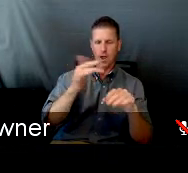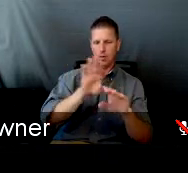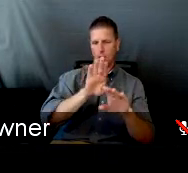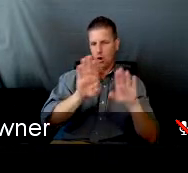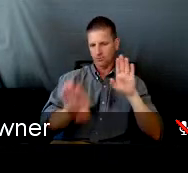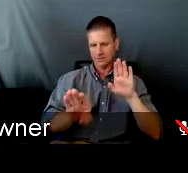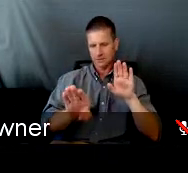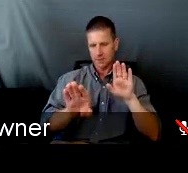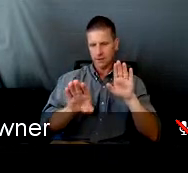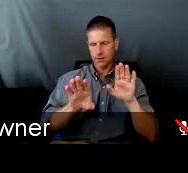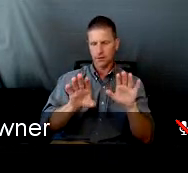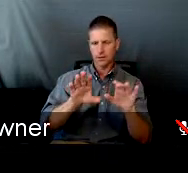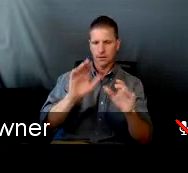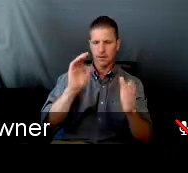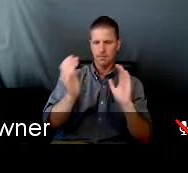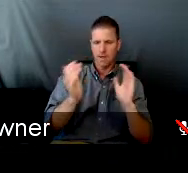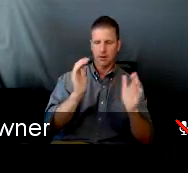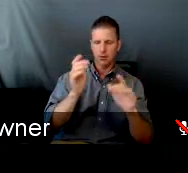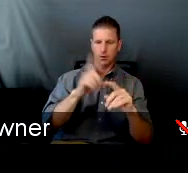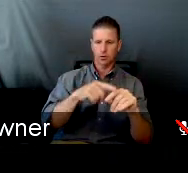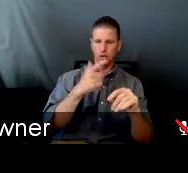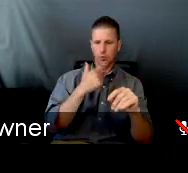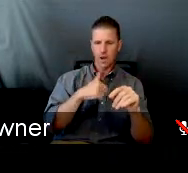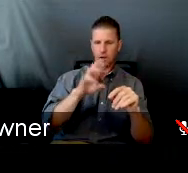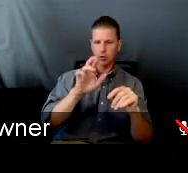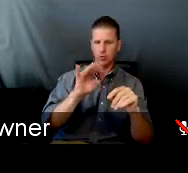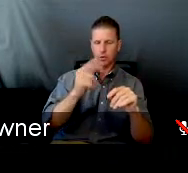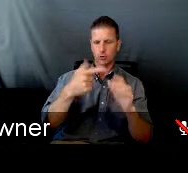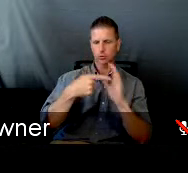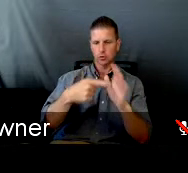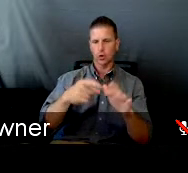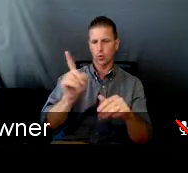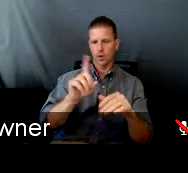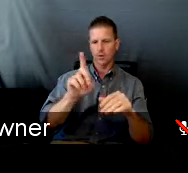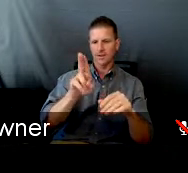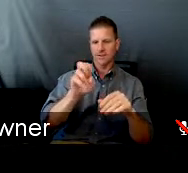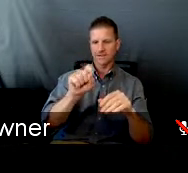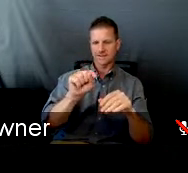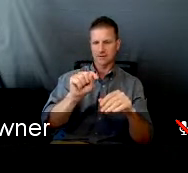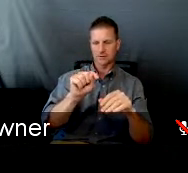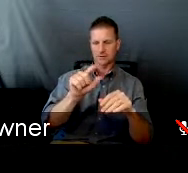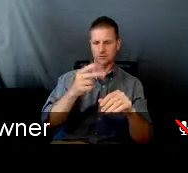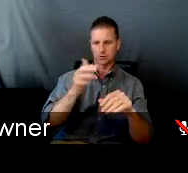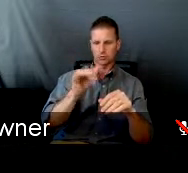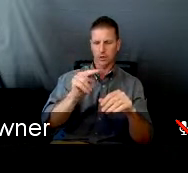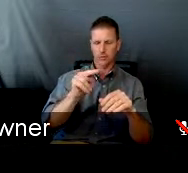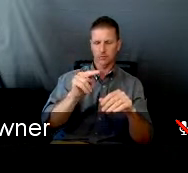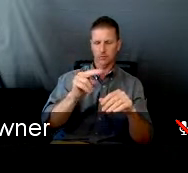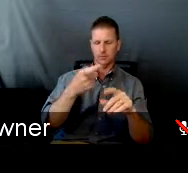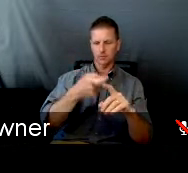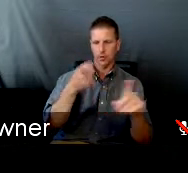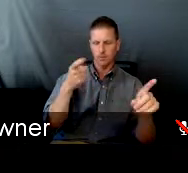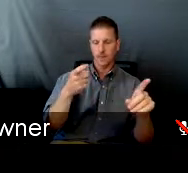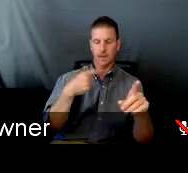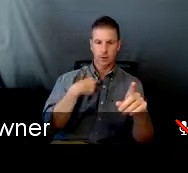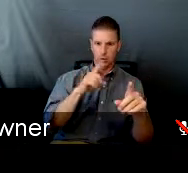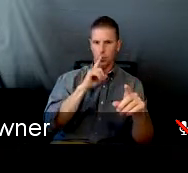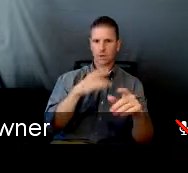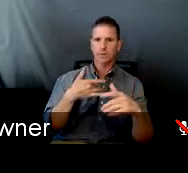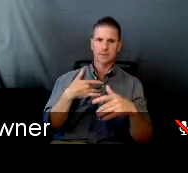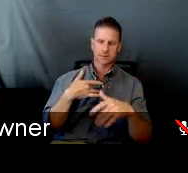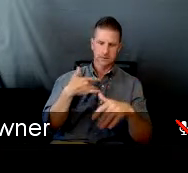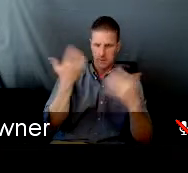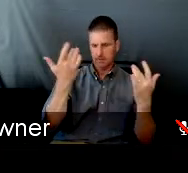to the red ring, which is showing you where the dust grains were born from. So I'm super excited